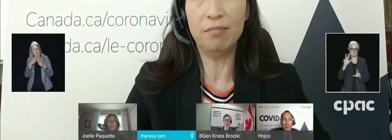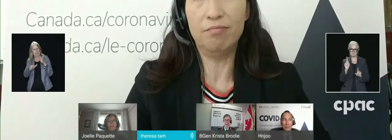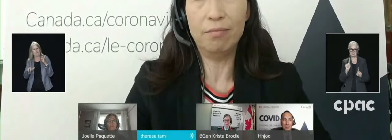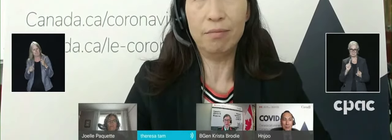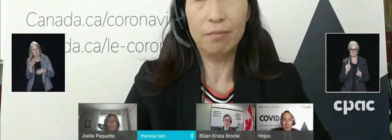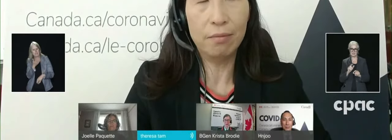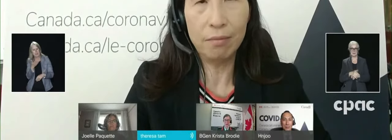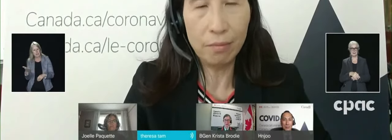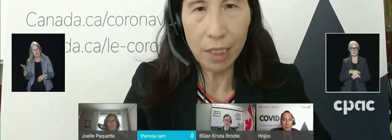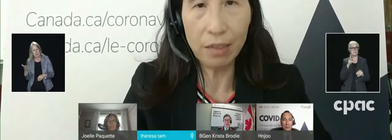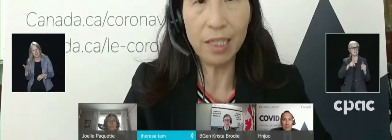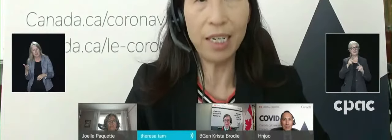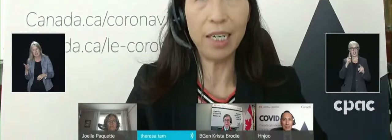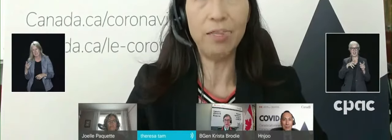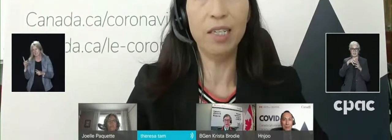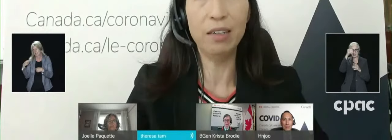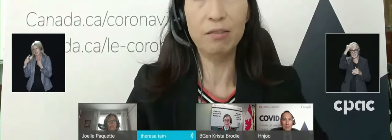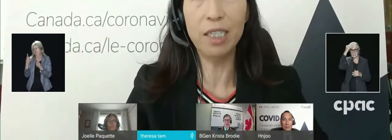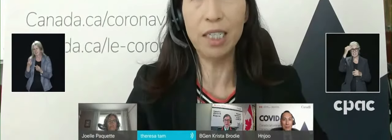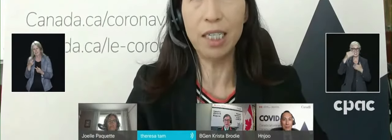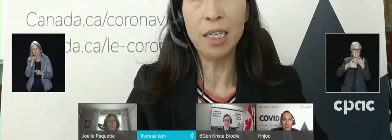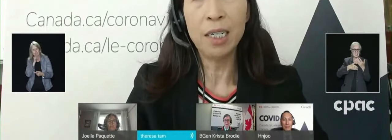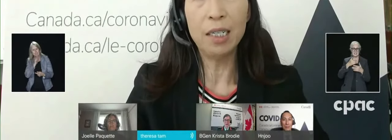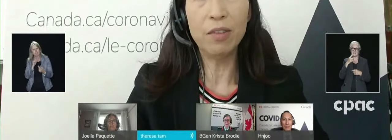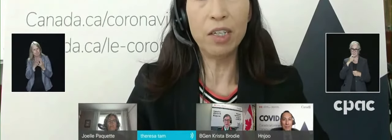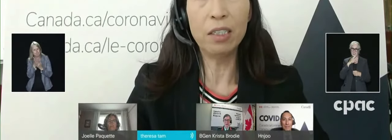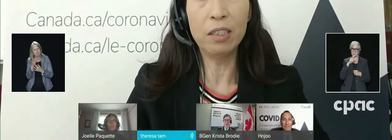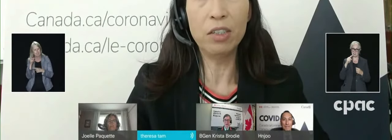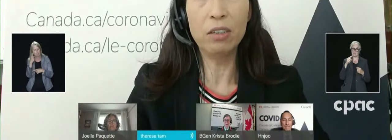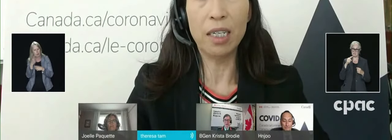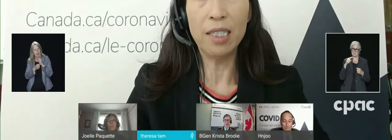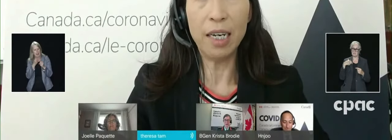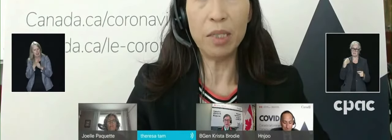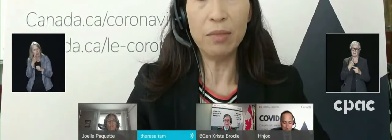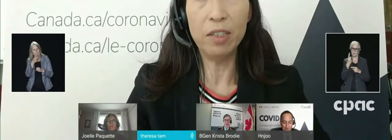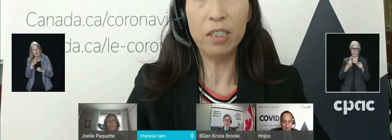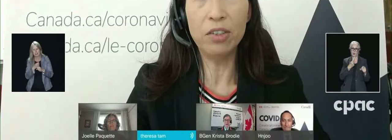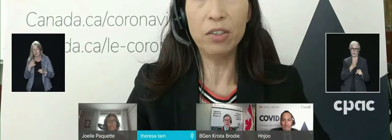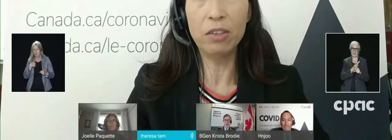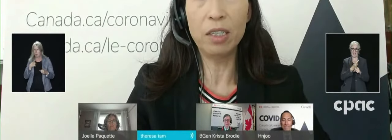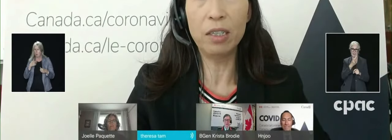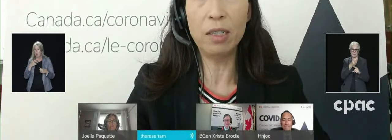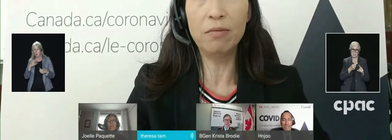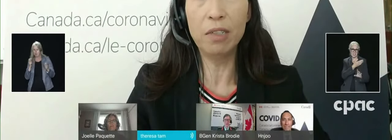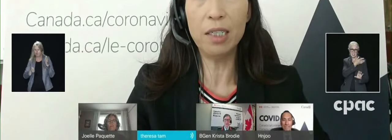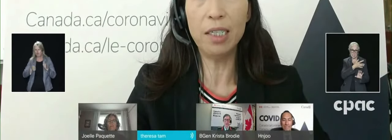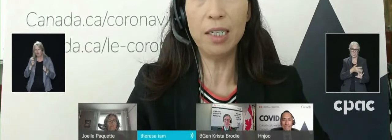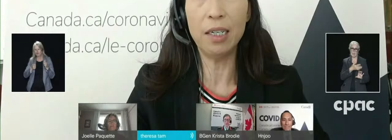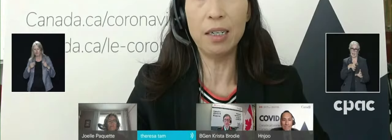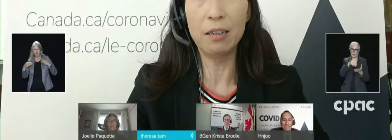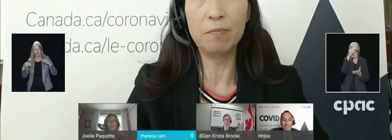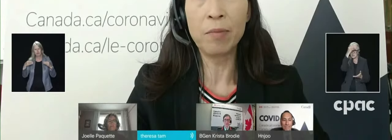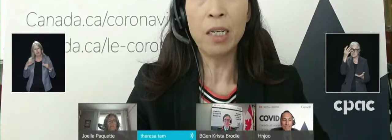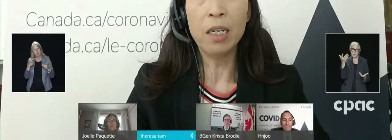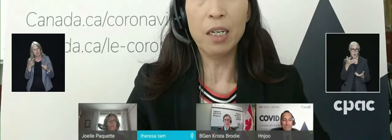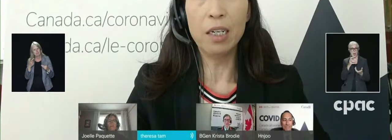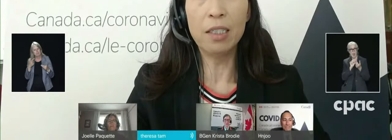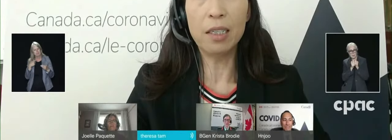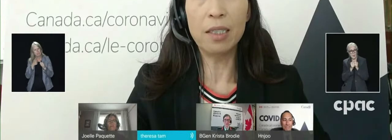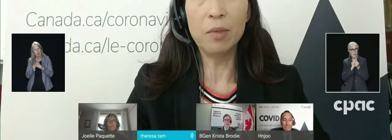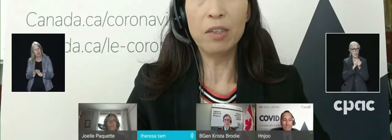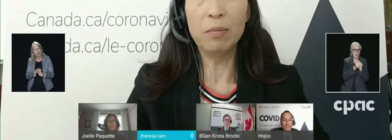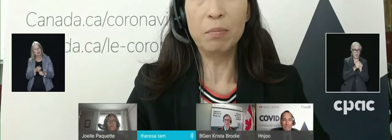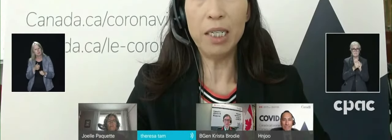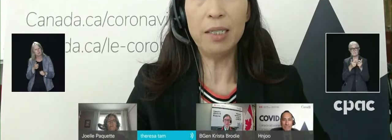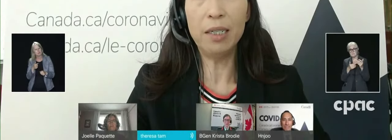last year and a half now, really. They've learned to adapt. They've really